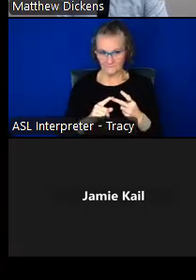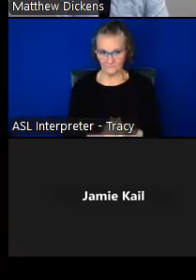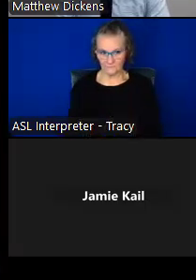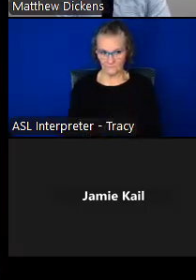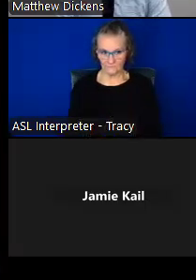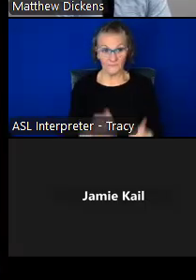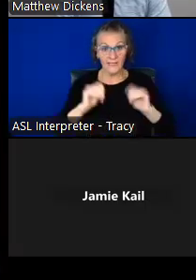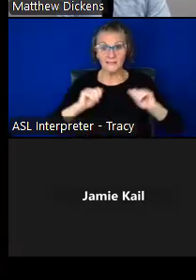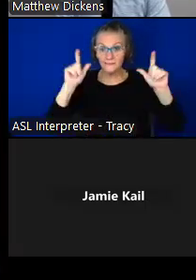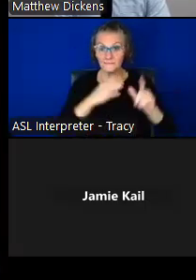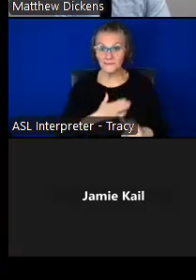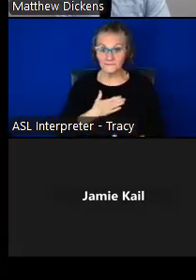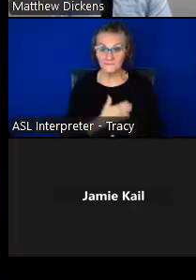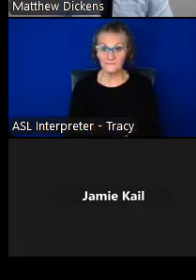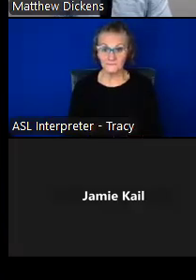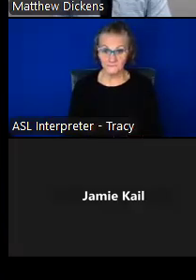Next slide, please.